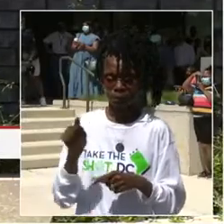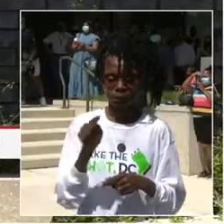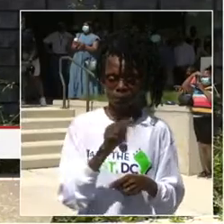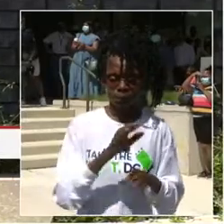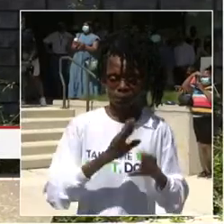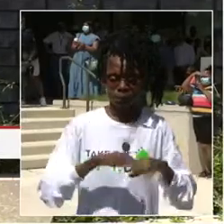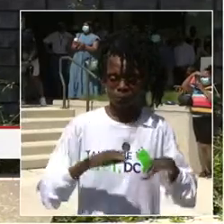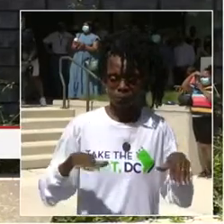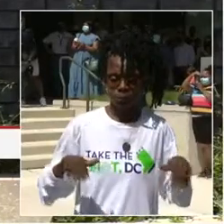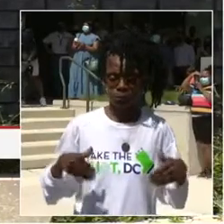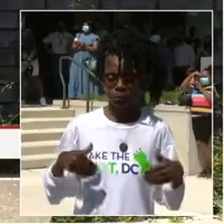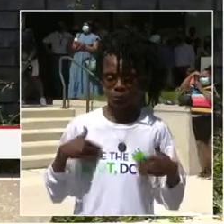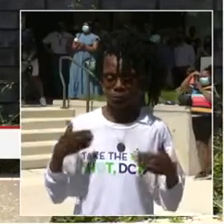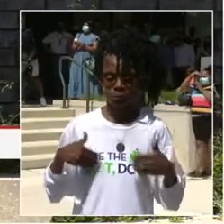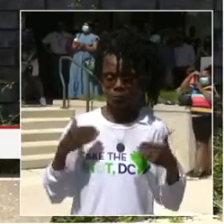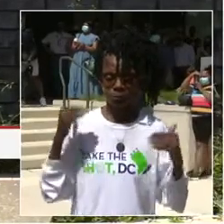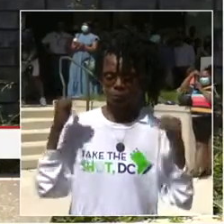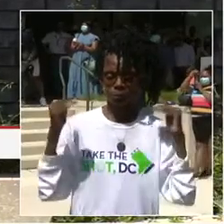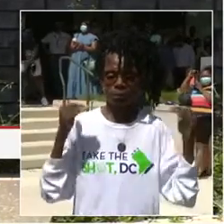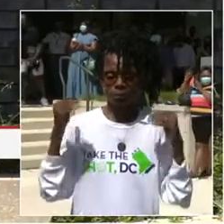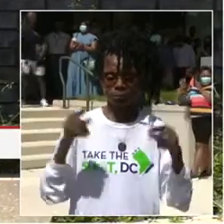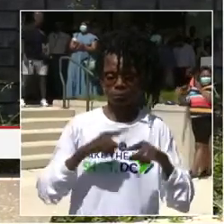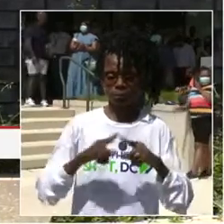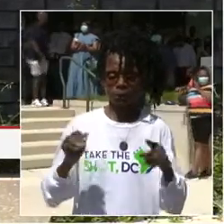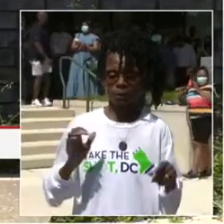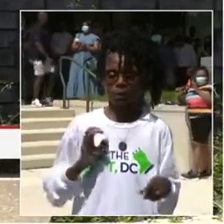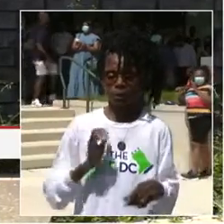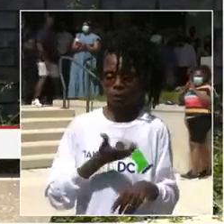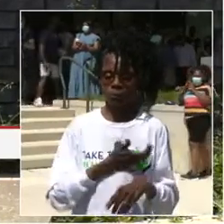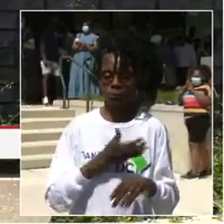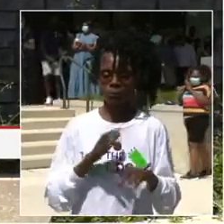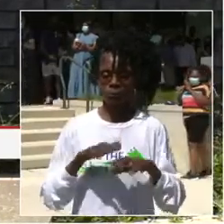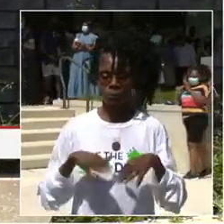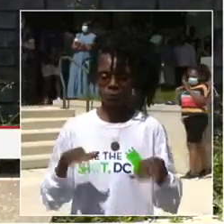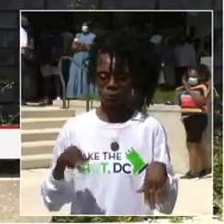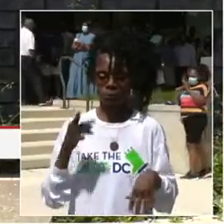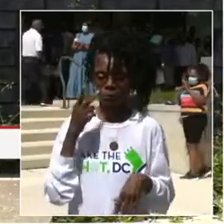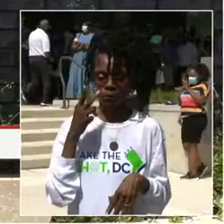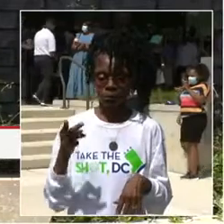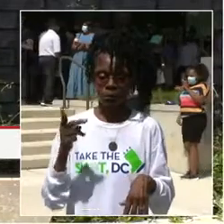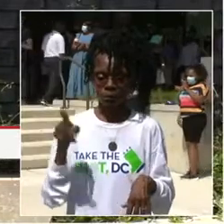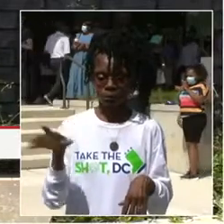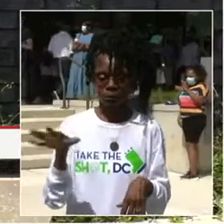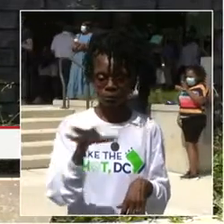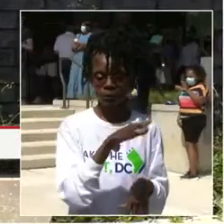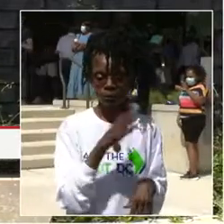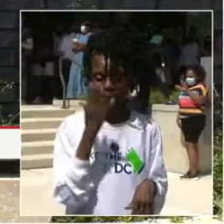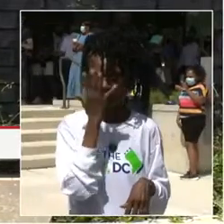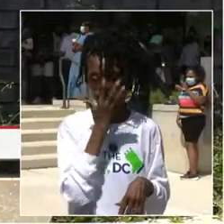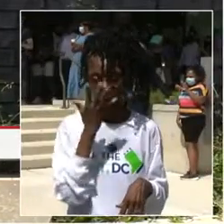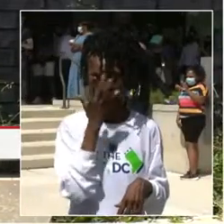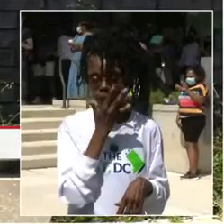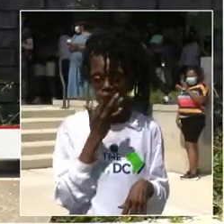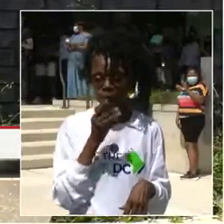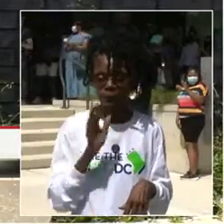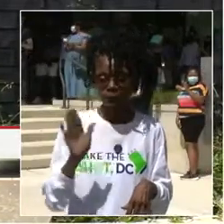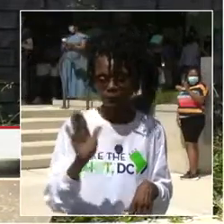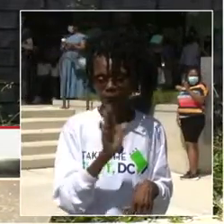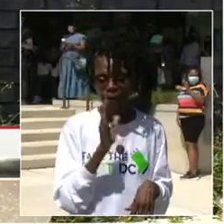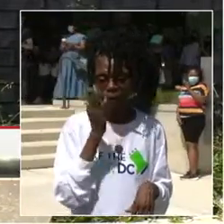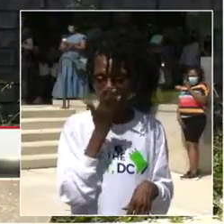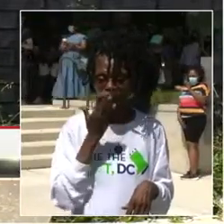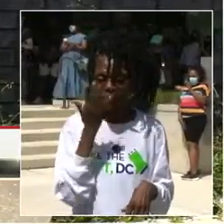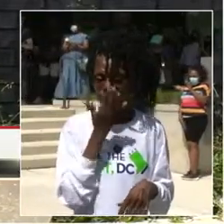young adults, but our children, and I see the faces, their faces now and